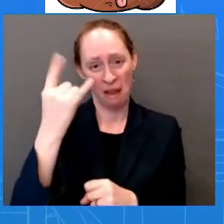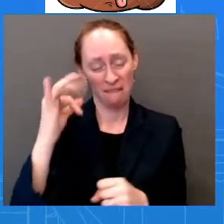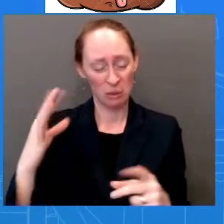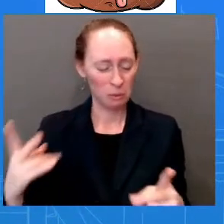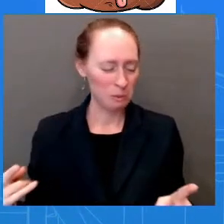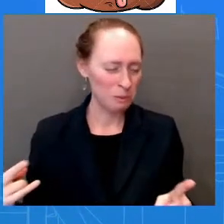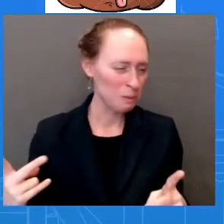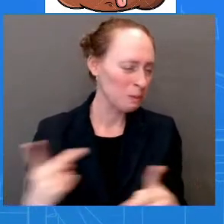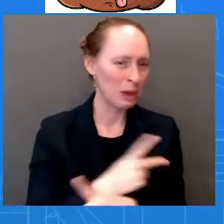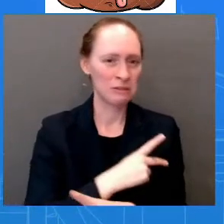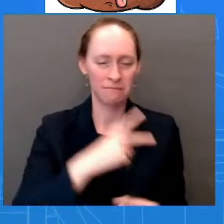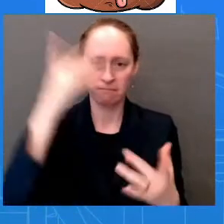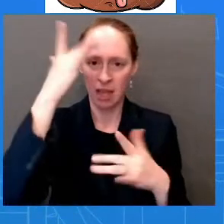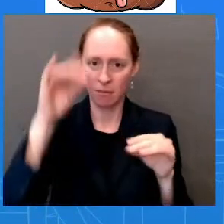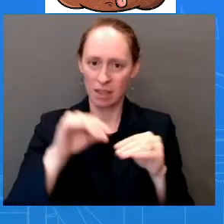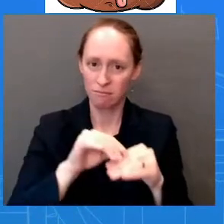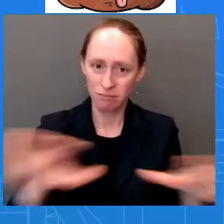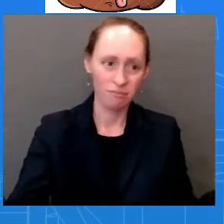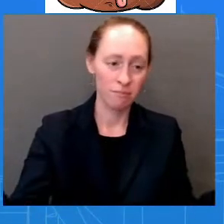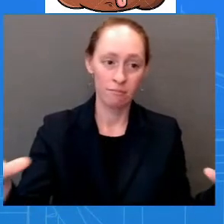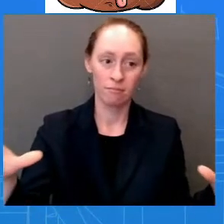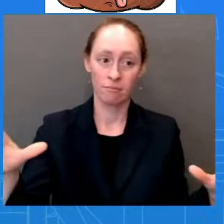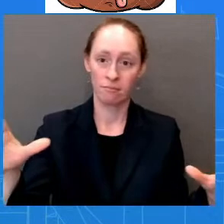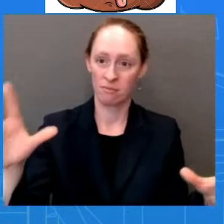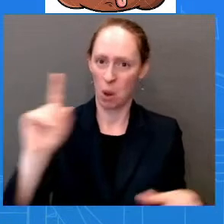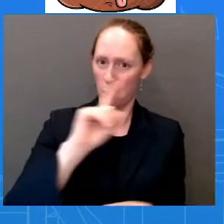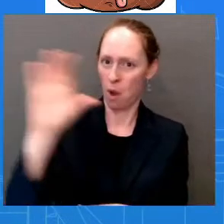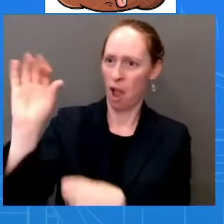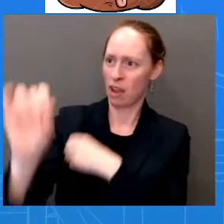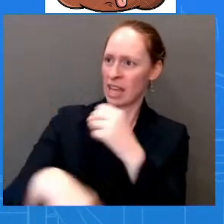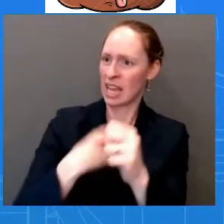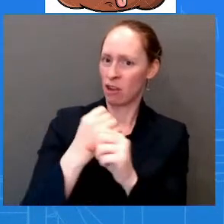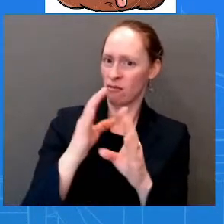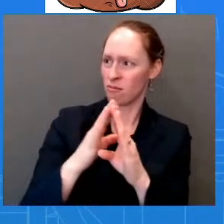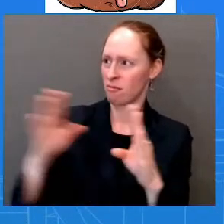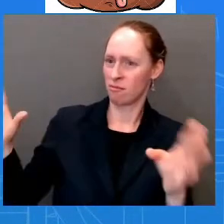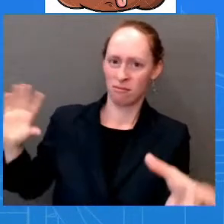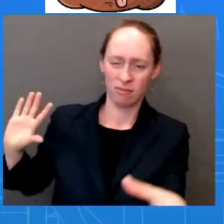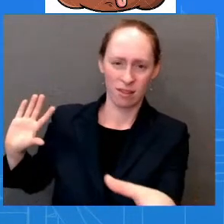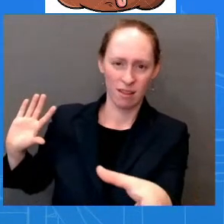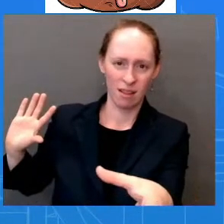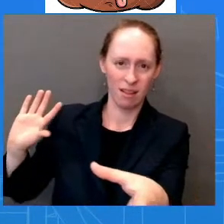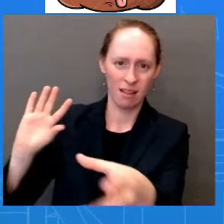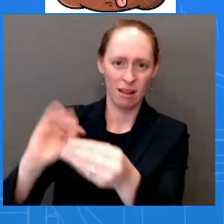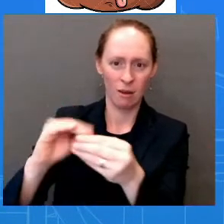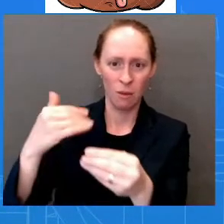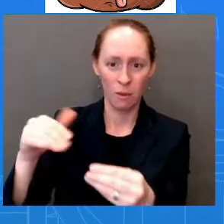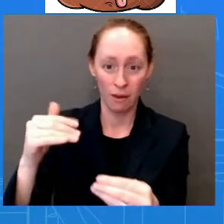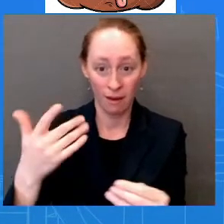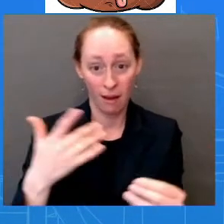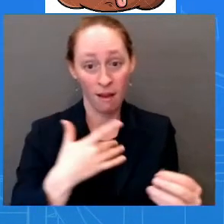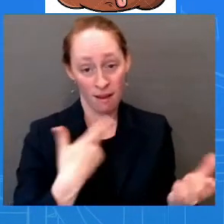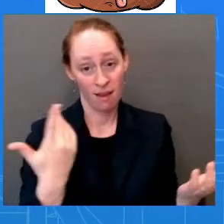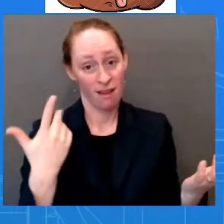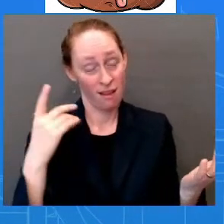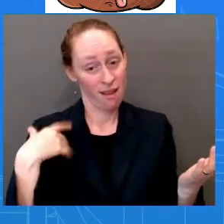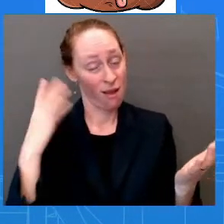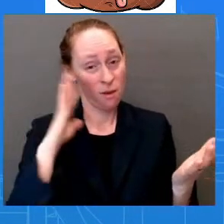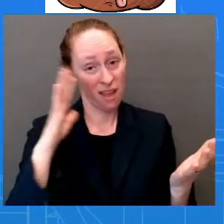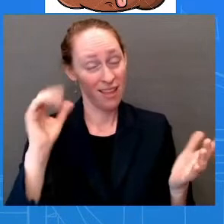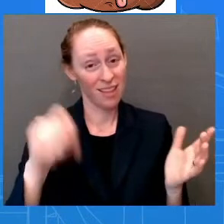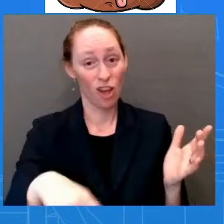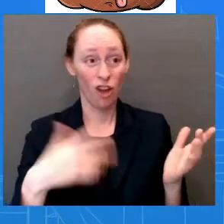things that stand out. I mean, I could probably write an essay on all the things that were difficult time. But one of the things, as